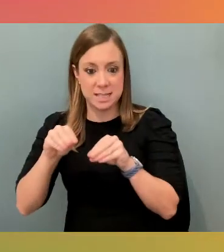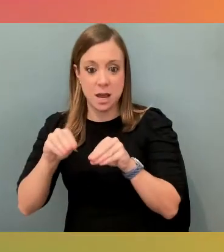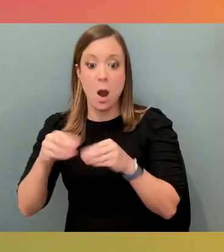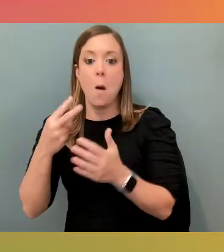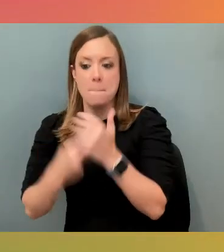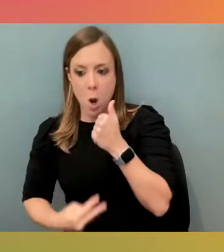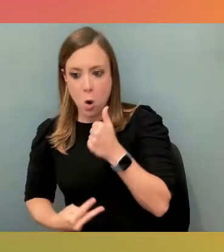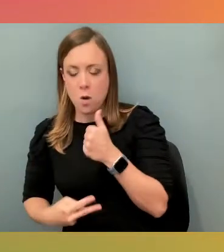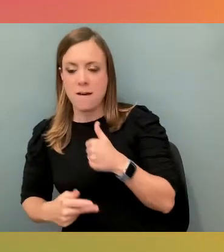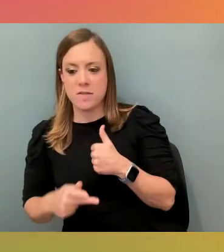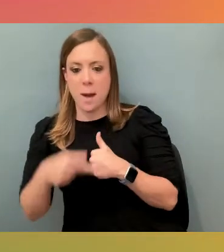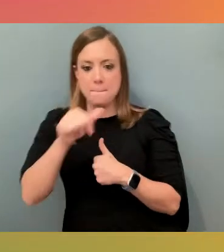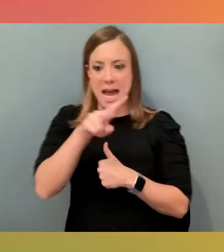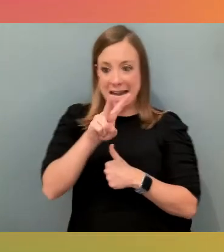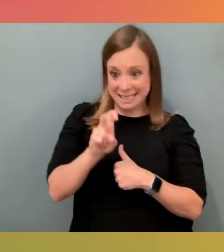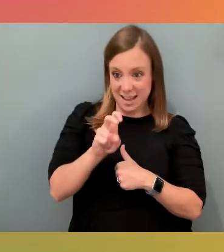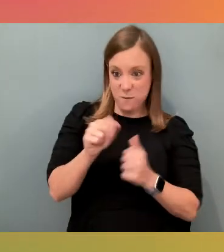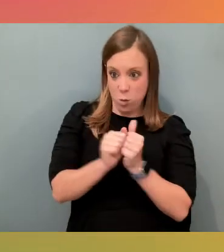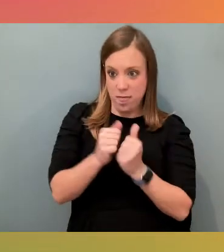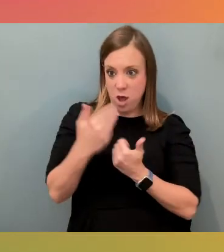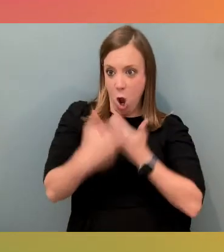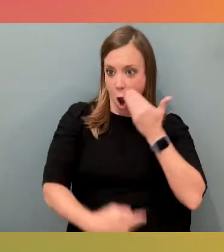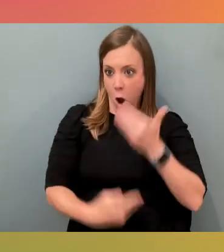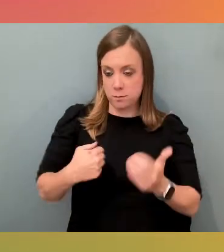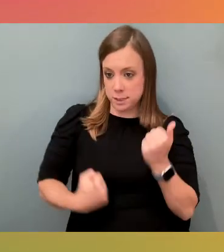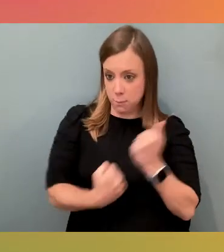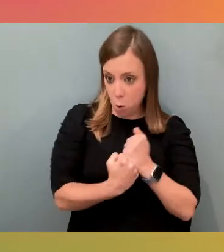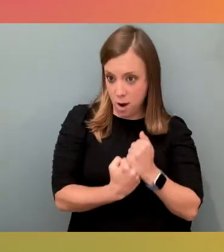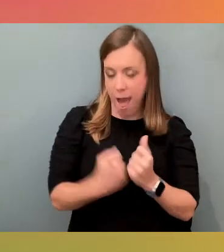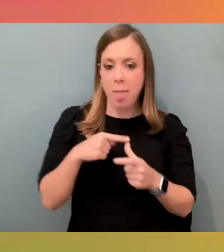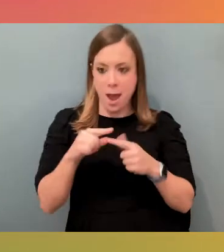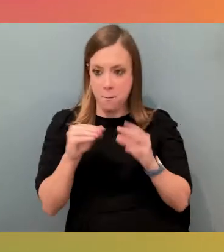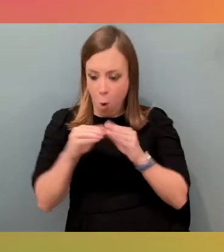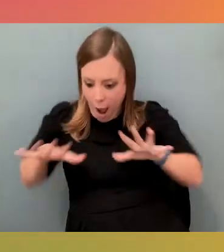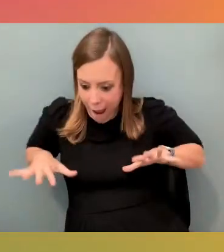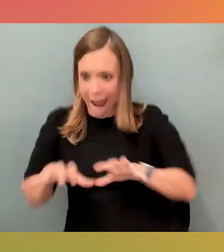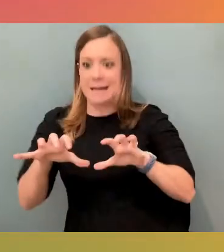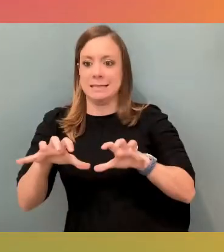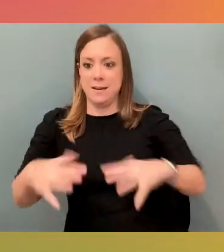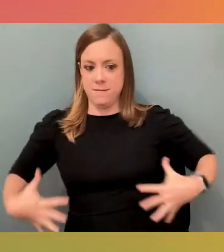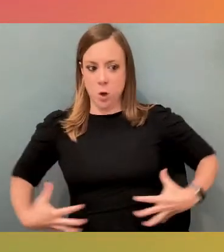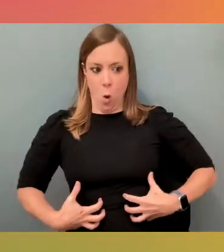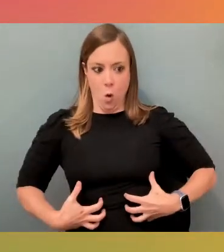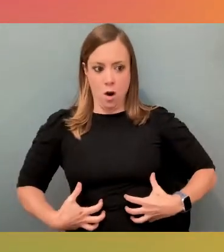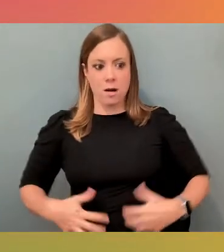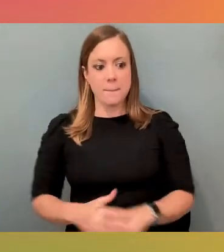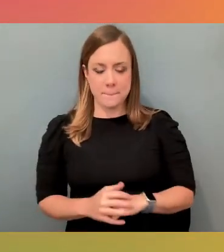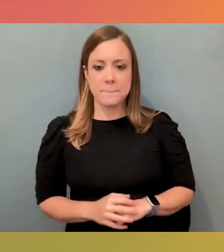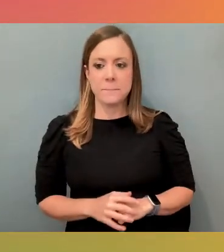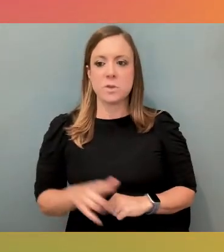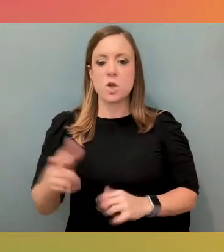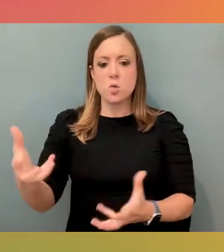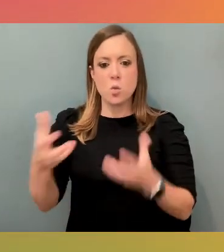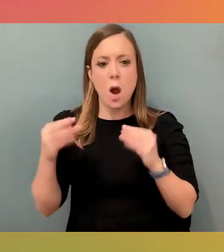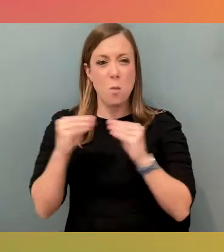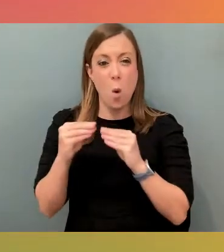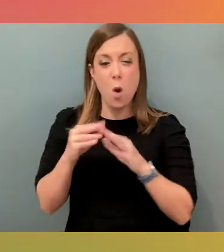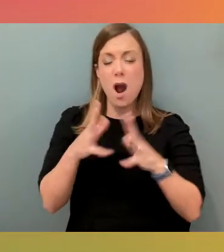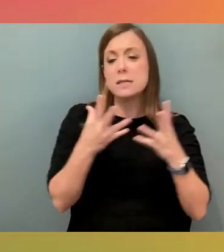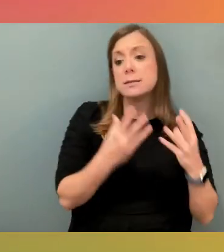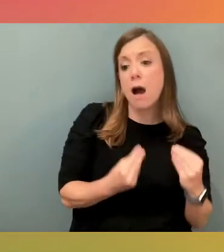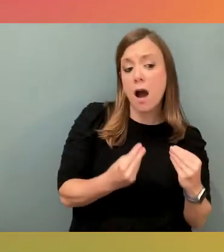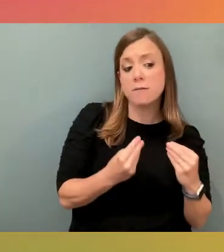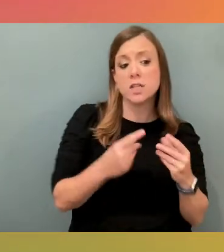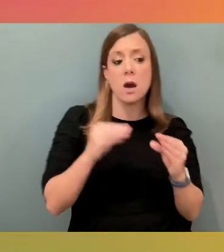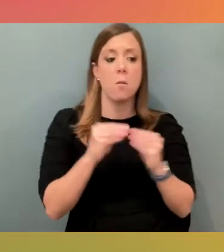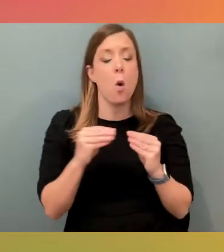stretching. So I like to give the option to the classes that I'm leading, because sometimes you want something that's a little softer, a little more Yes. passive,